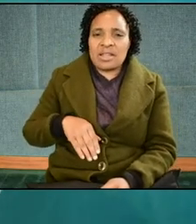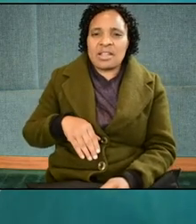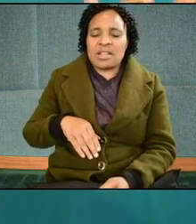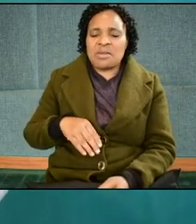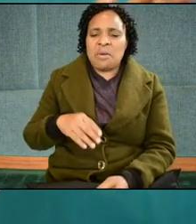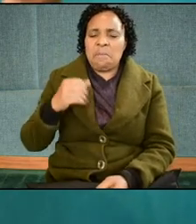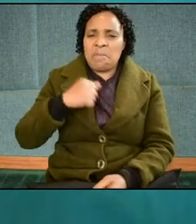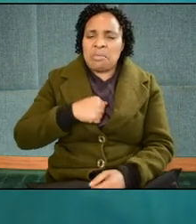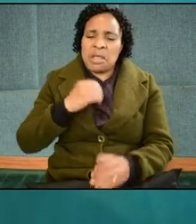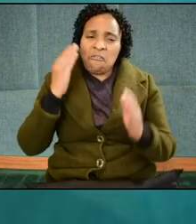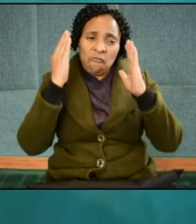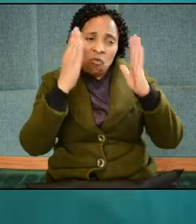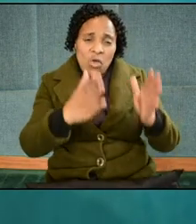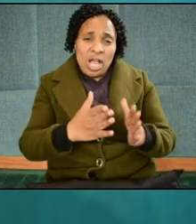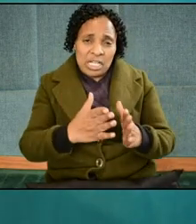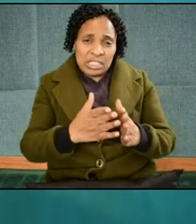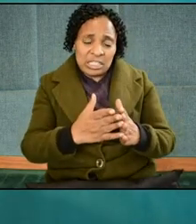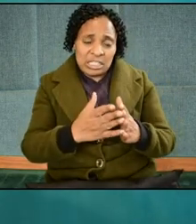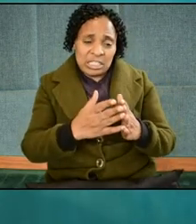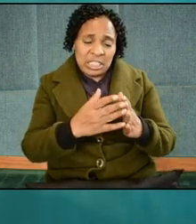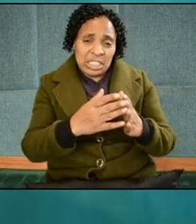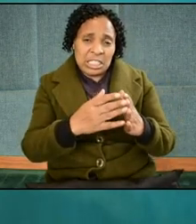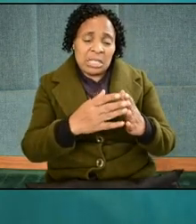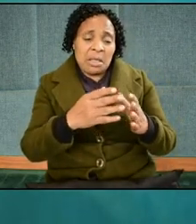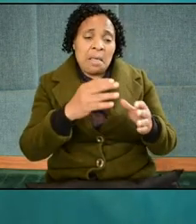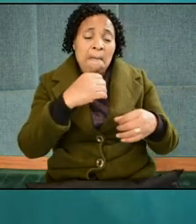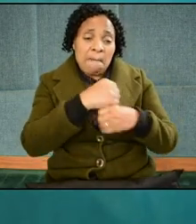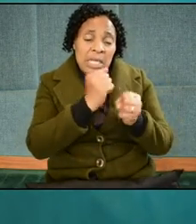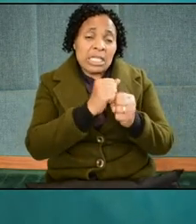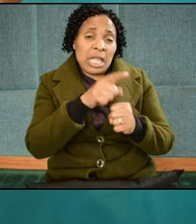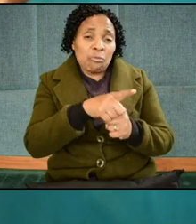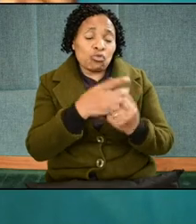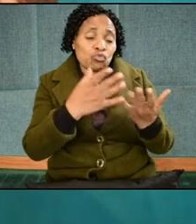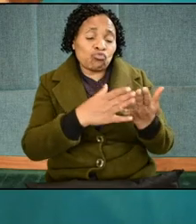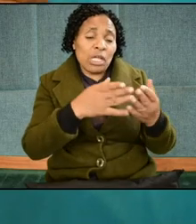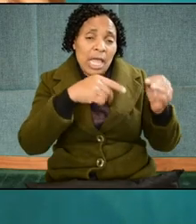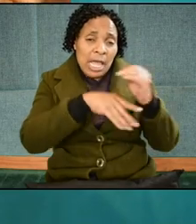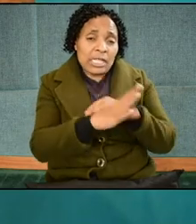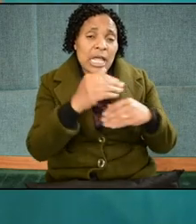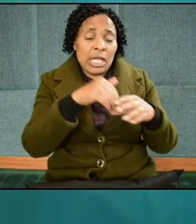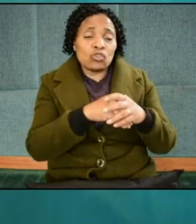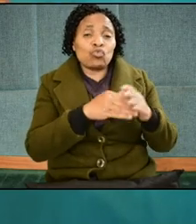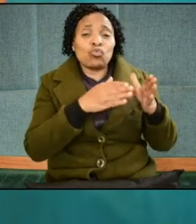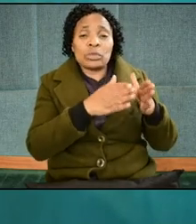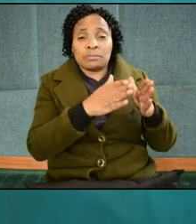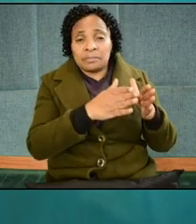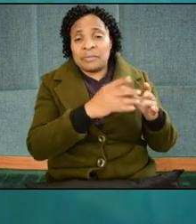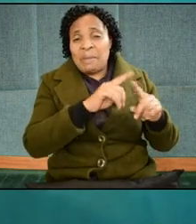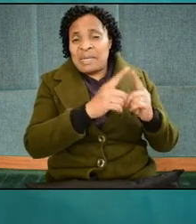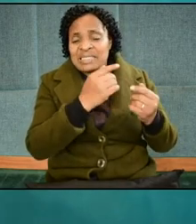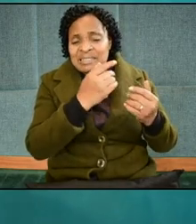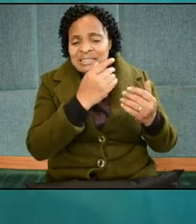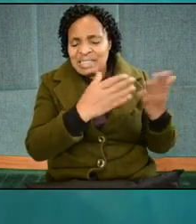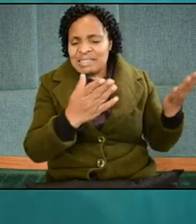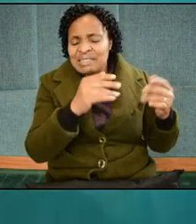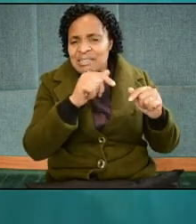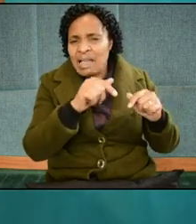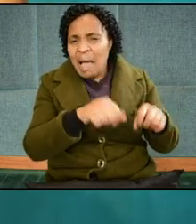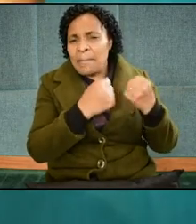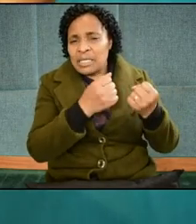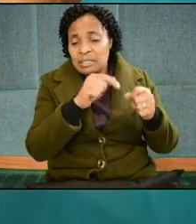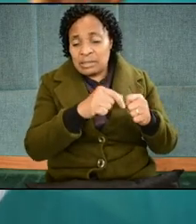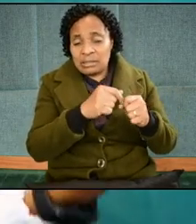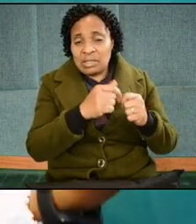the object of them falling into this idolatry. And, you know, it's even something that happens in this day and age.